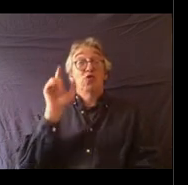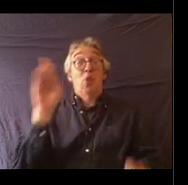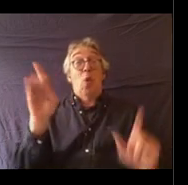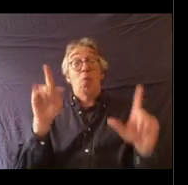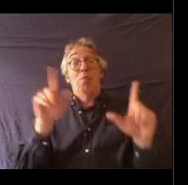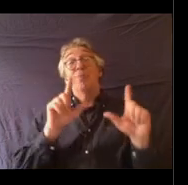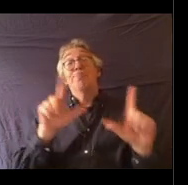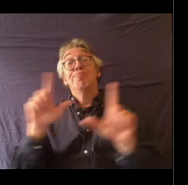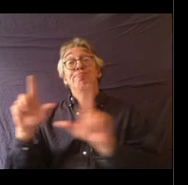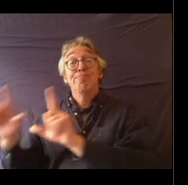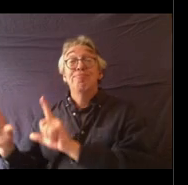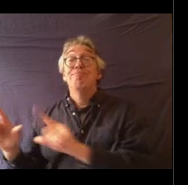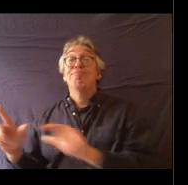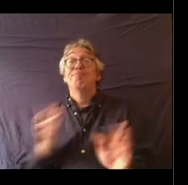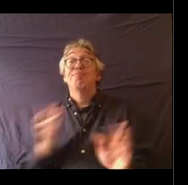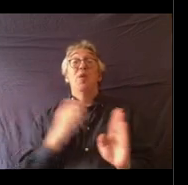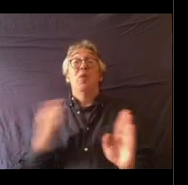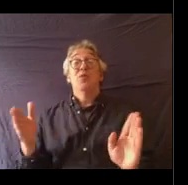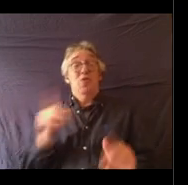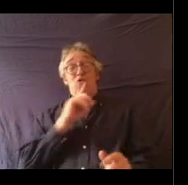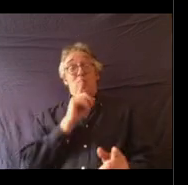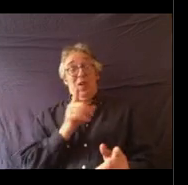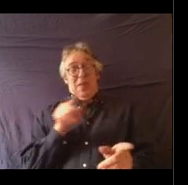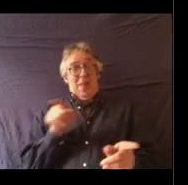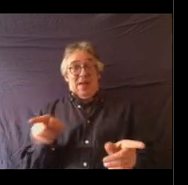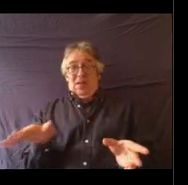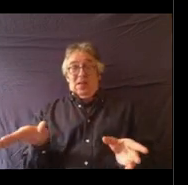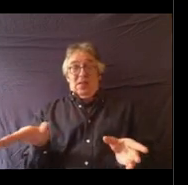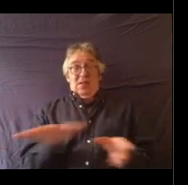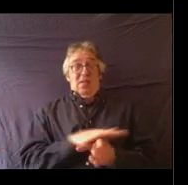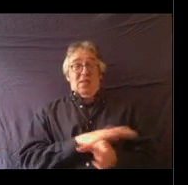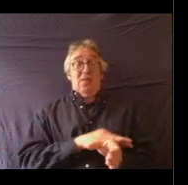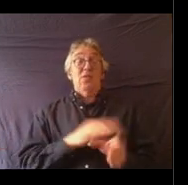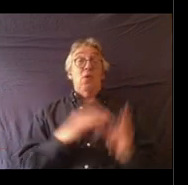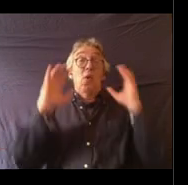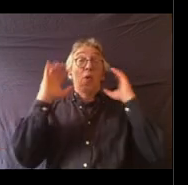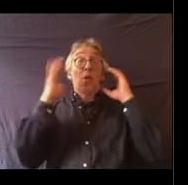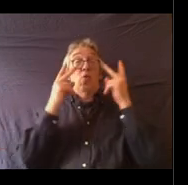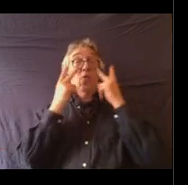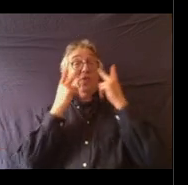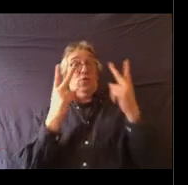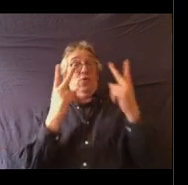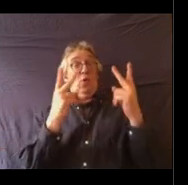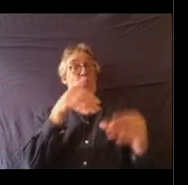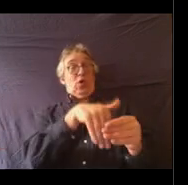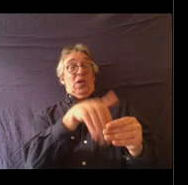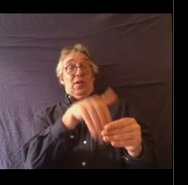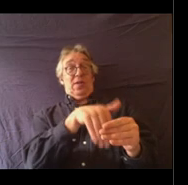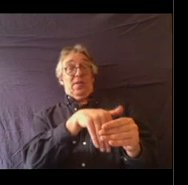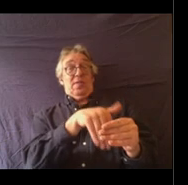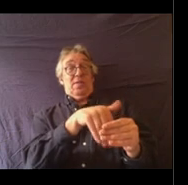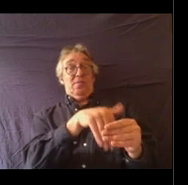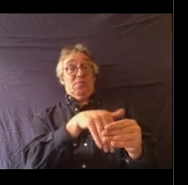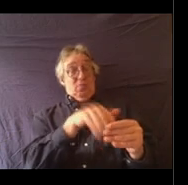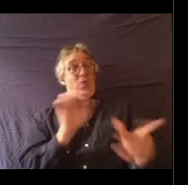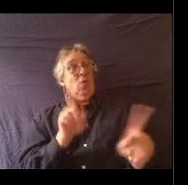So it does really mean that the audiovisual content that we can watch on